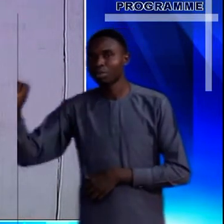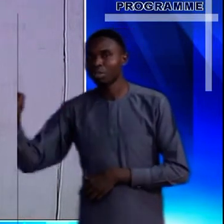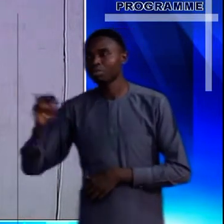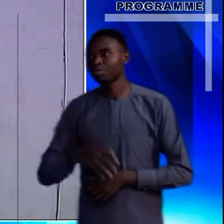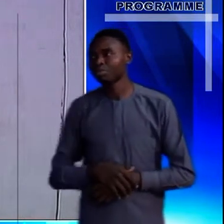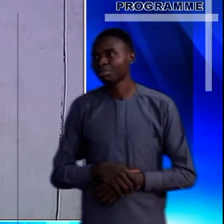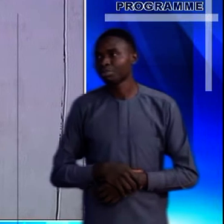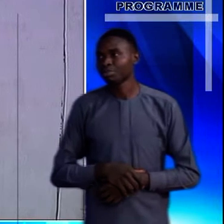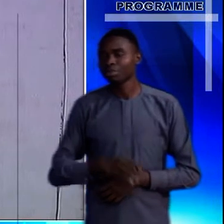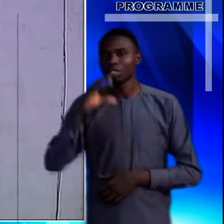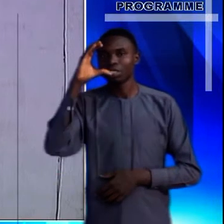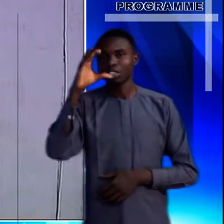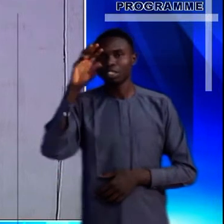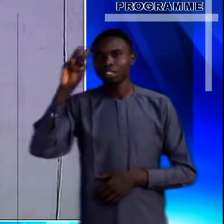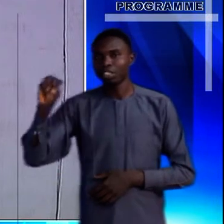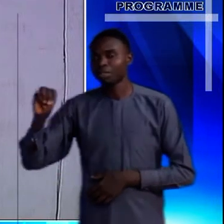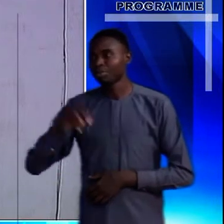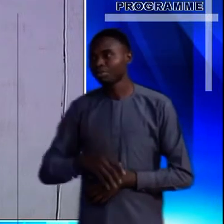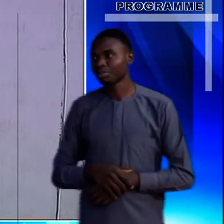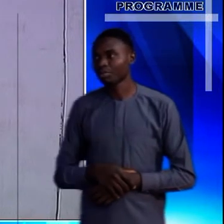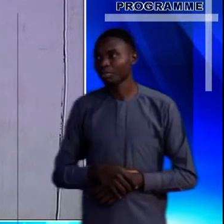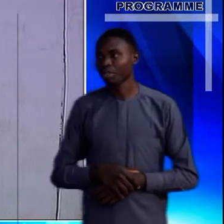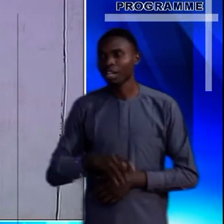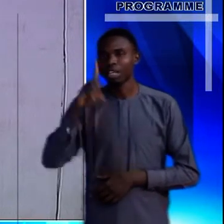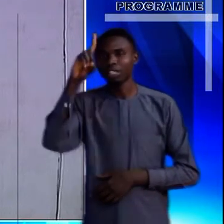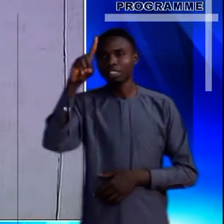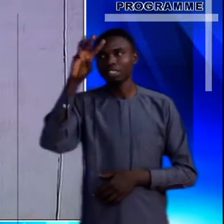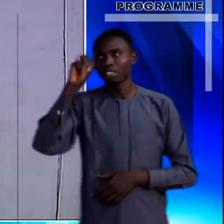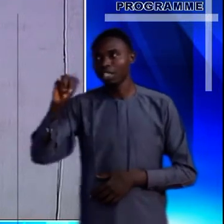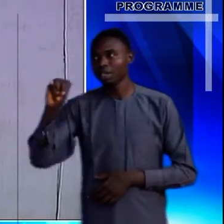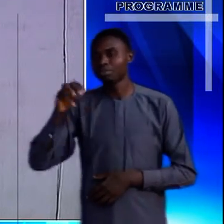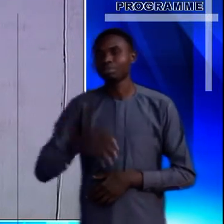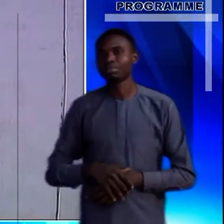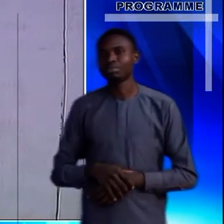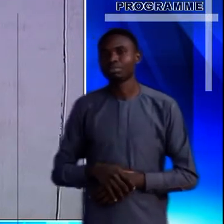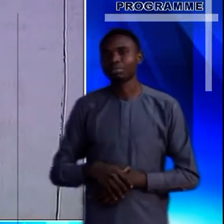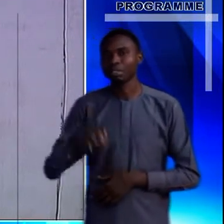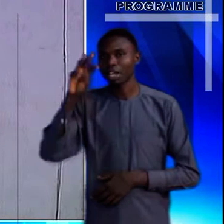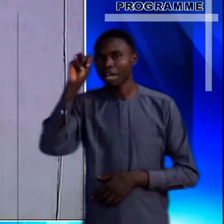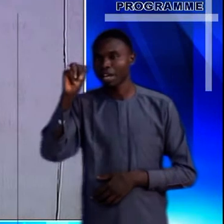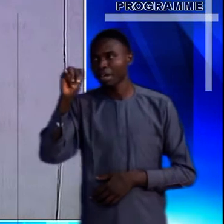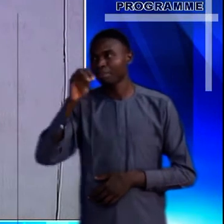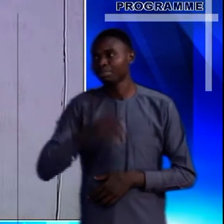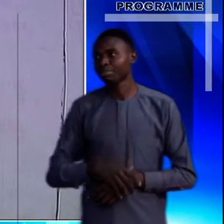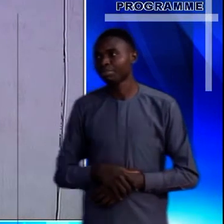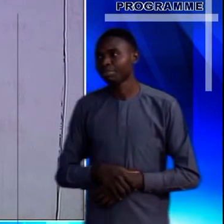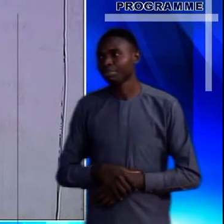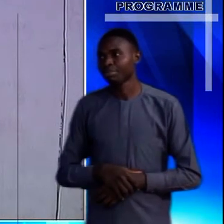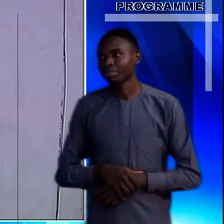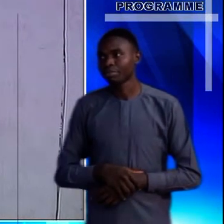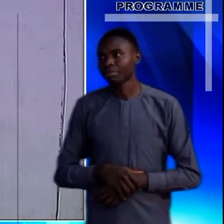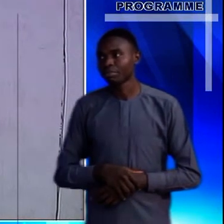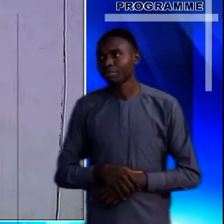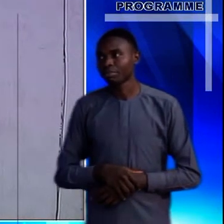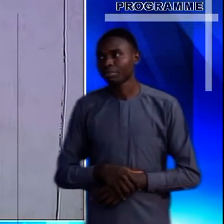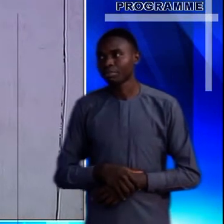centimeter, we have decimeters, we also have meter. As I told you, meter is